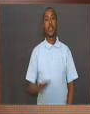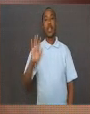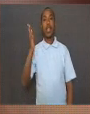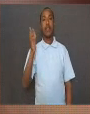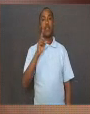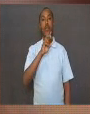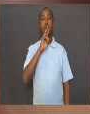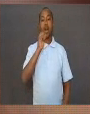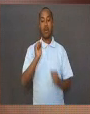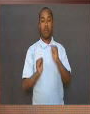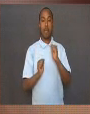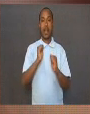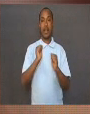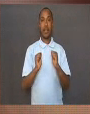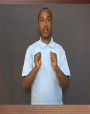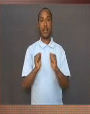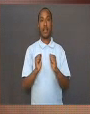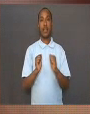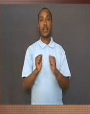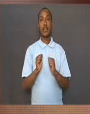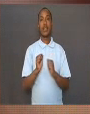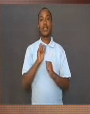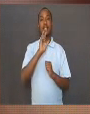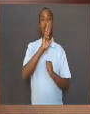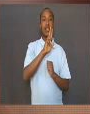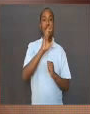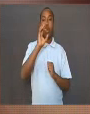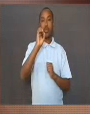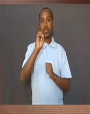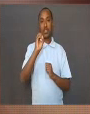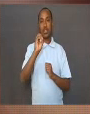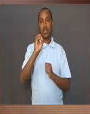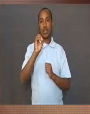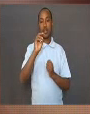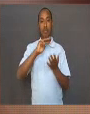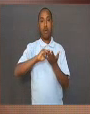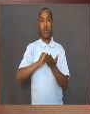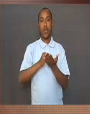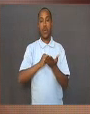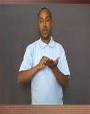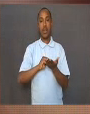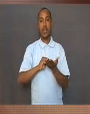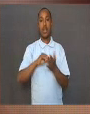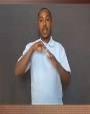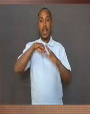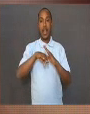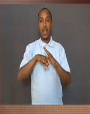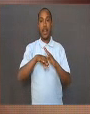If we are comparing the 3 oxygen molecules